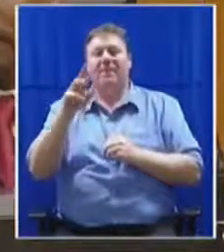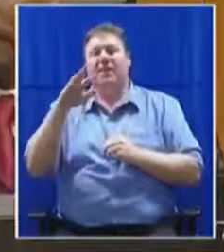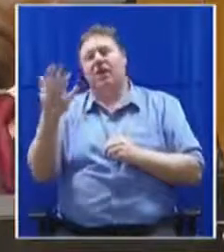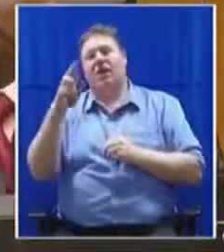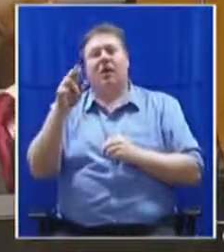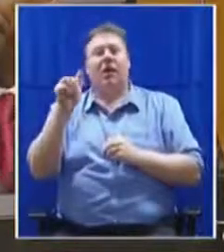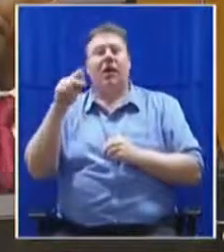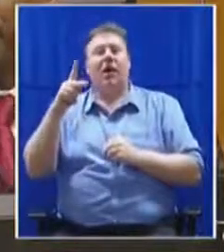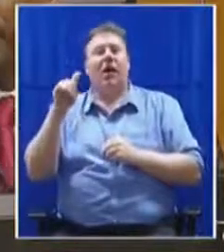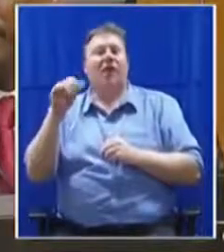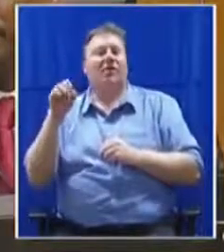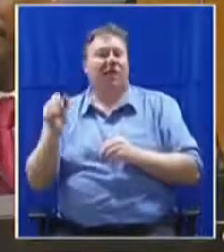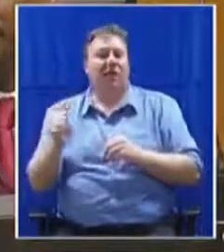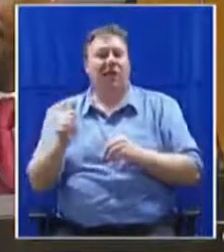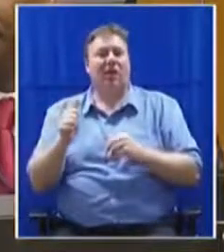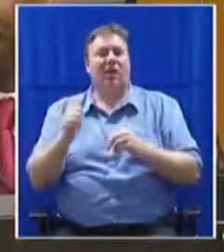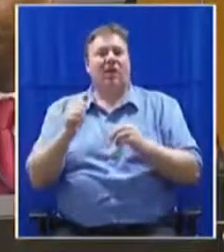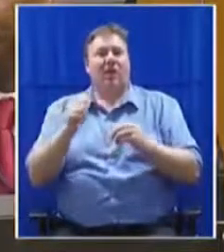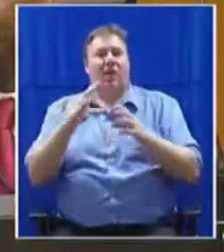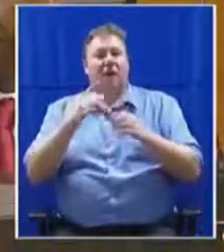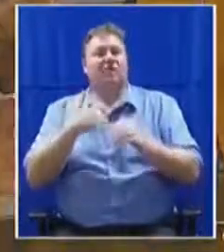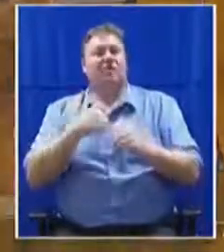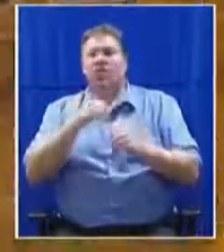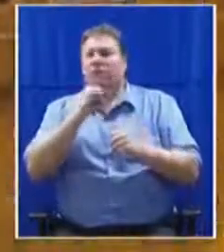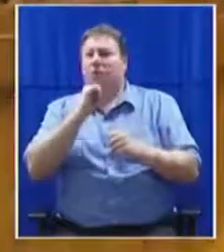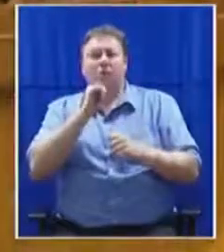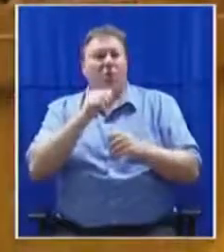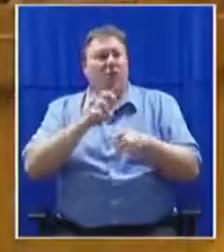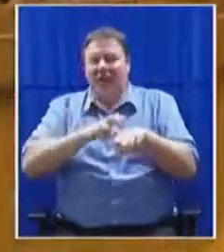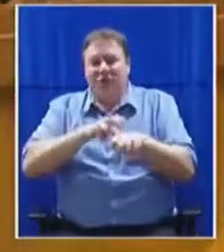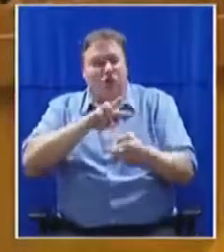the constitution, we need to give title to citizens.